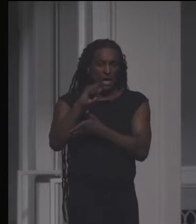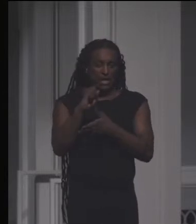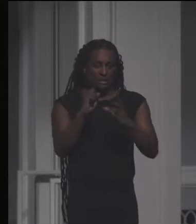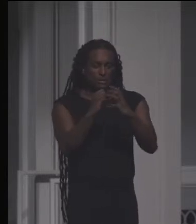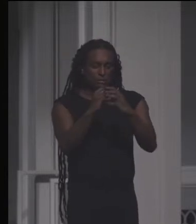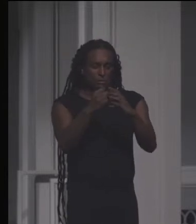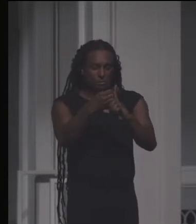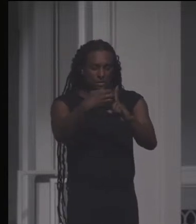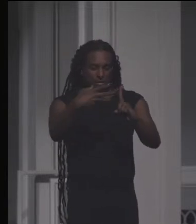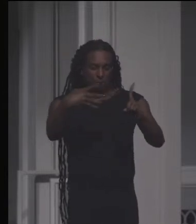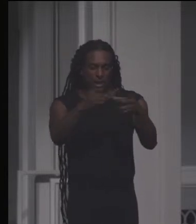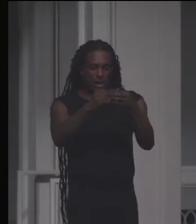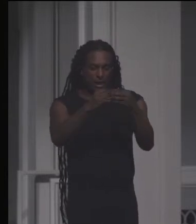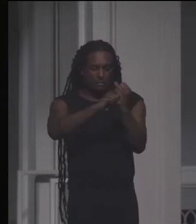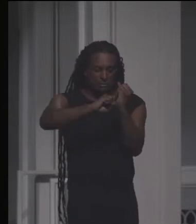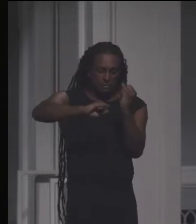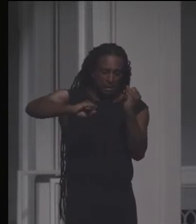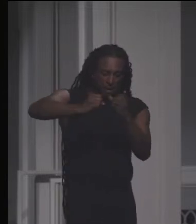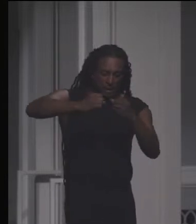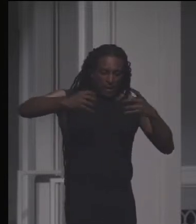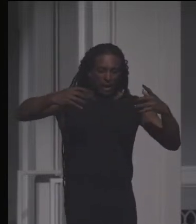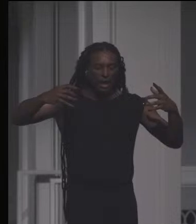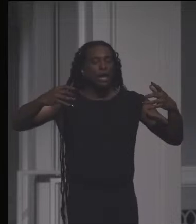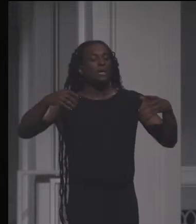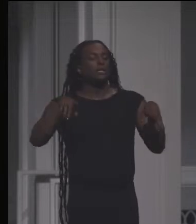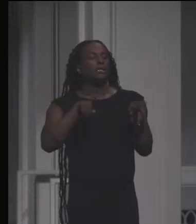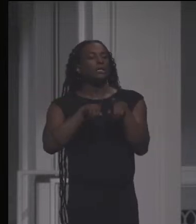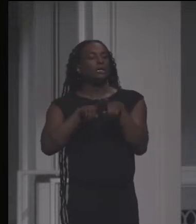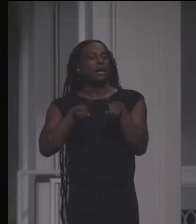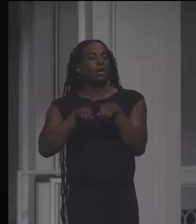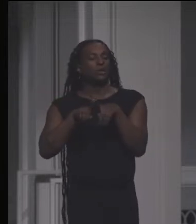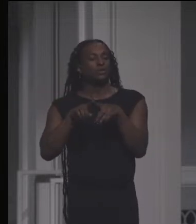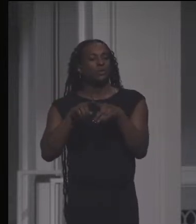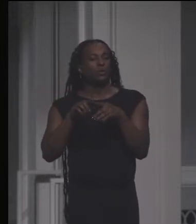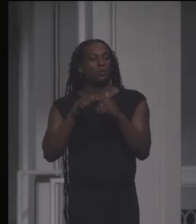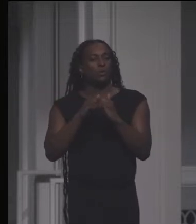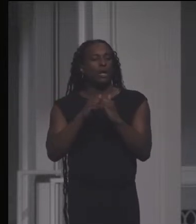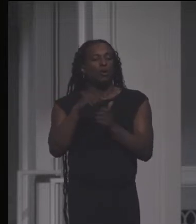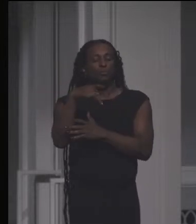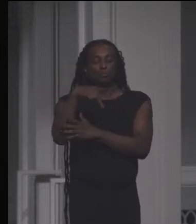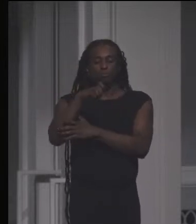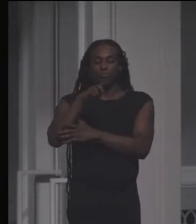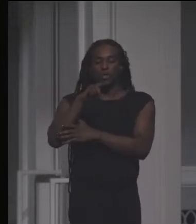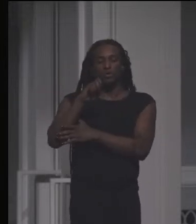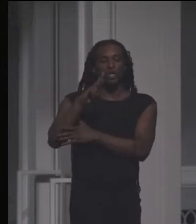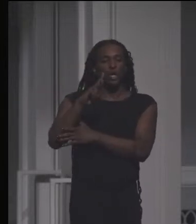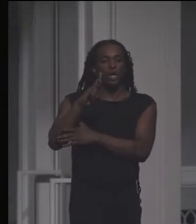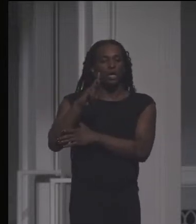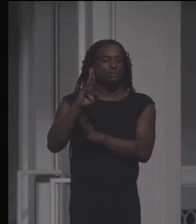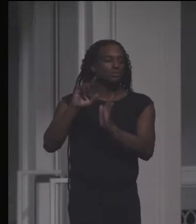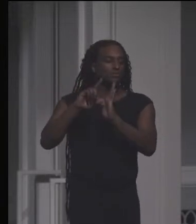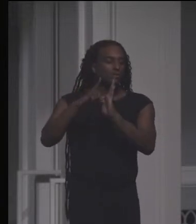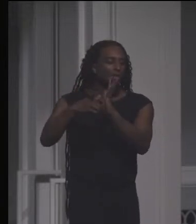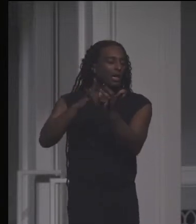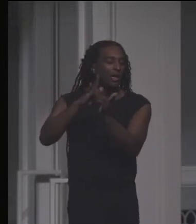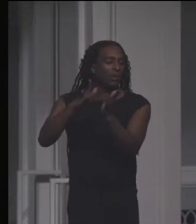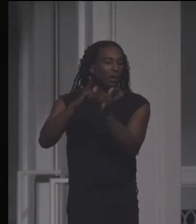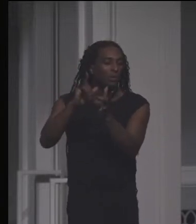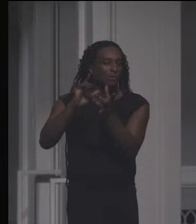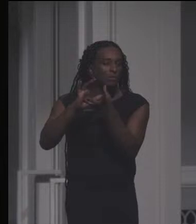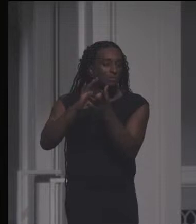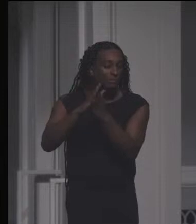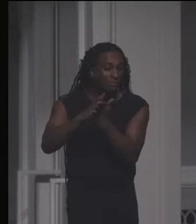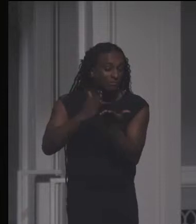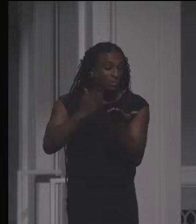about how Peretir, and in those later romances you probably are more familiar with the name Sir